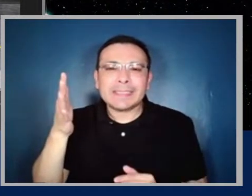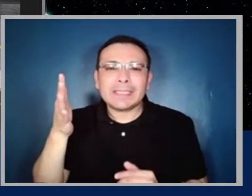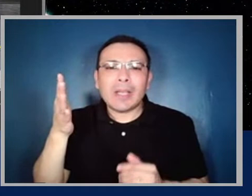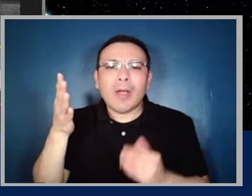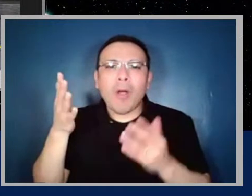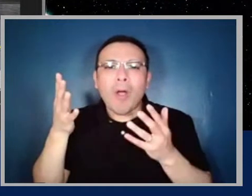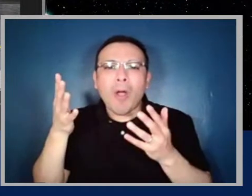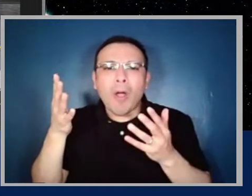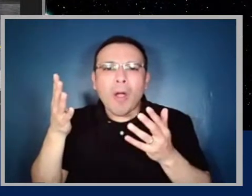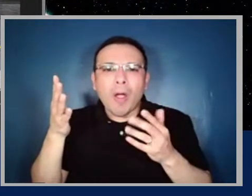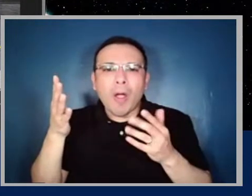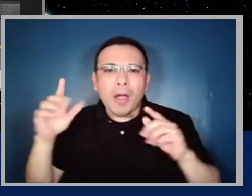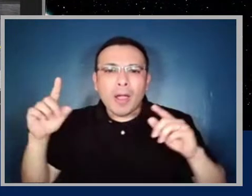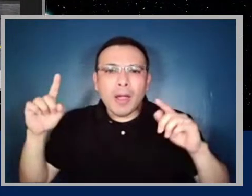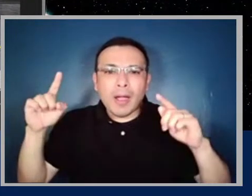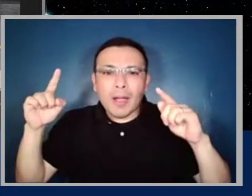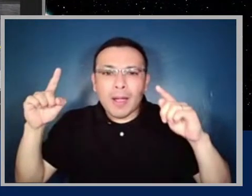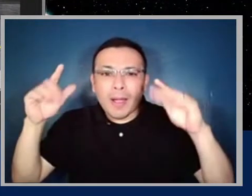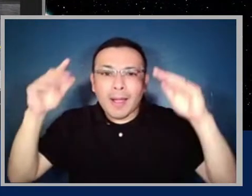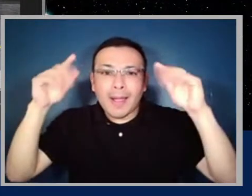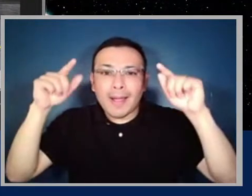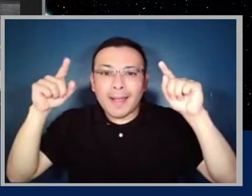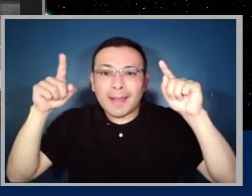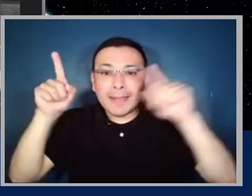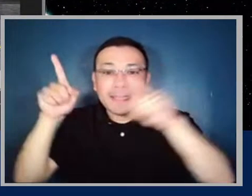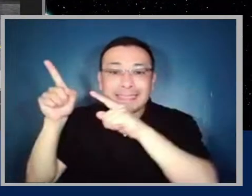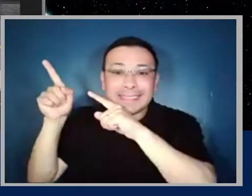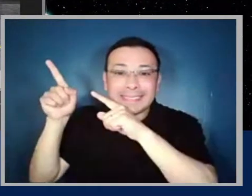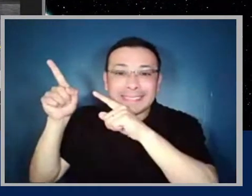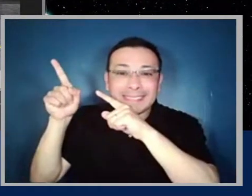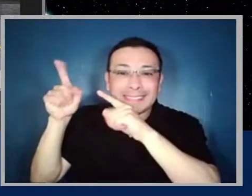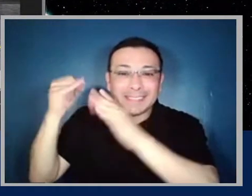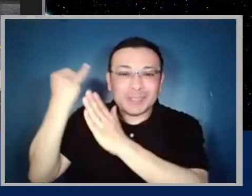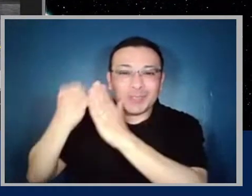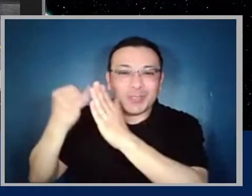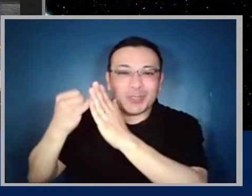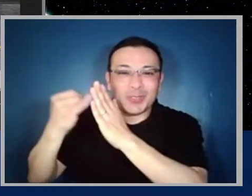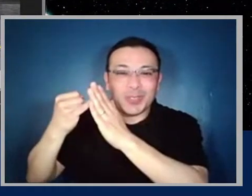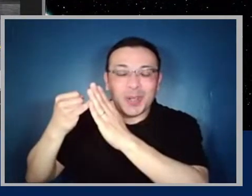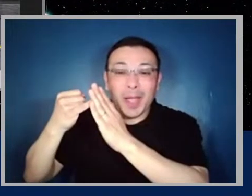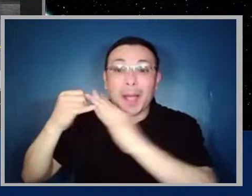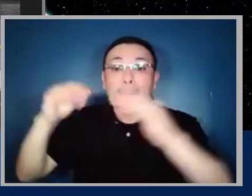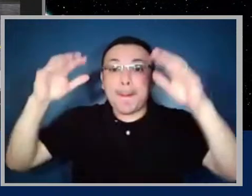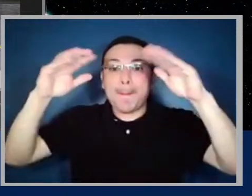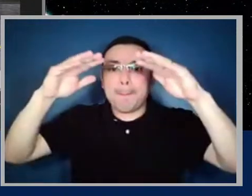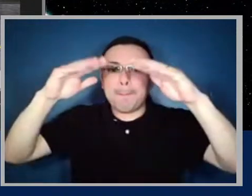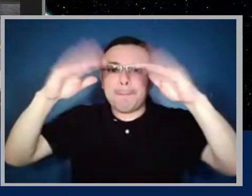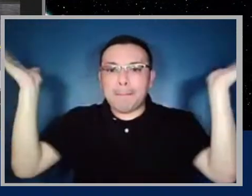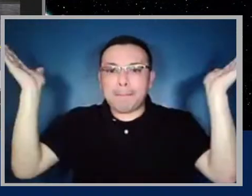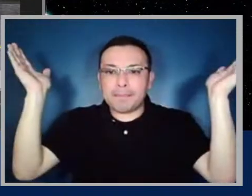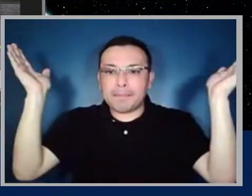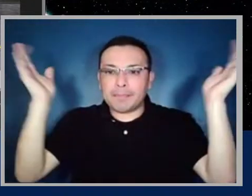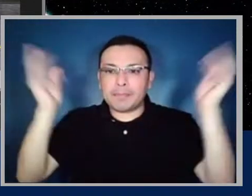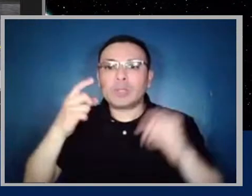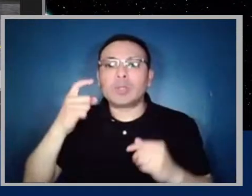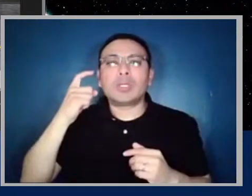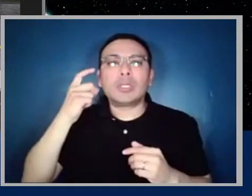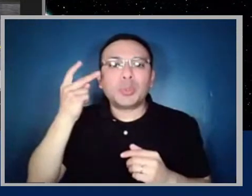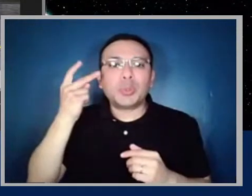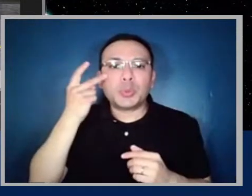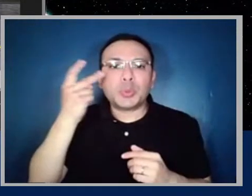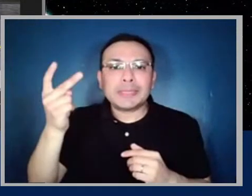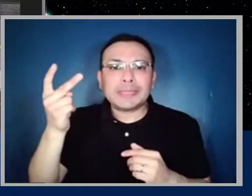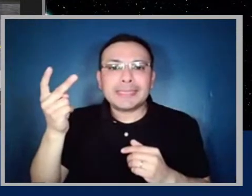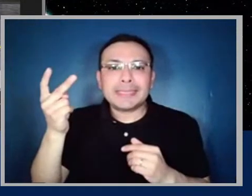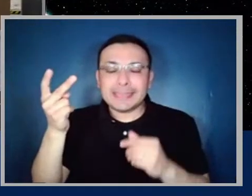it goes up here, right? Yeah, it goes up there. Perfect. And you kind of see these canisters that are empty. That's